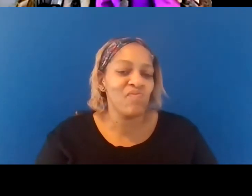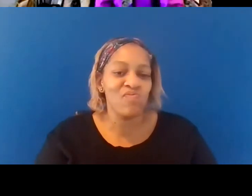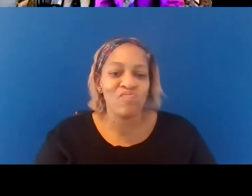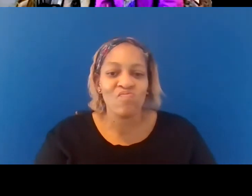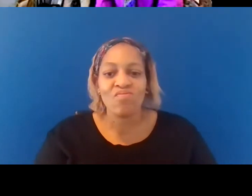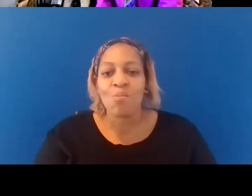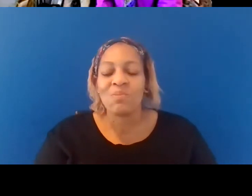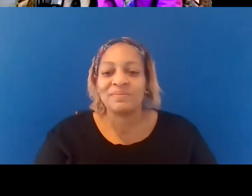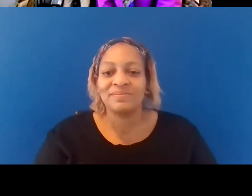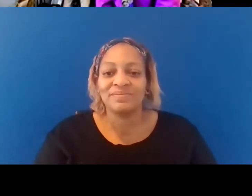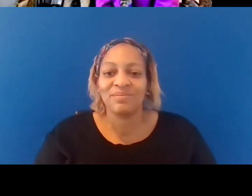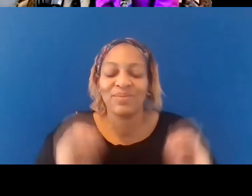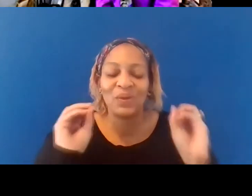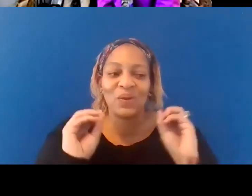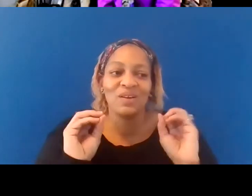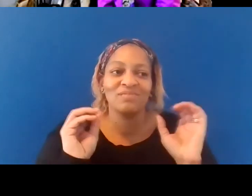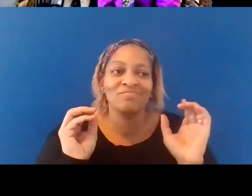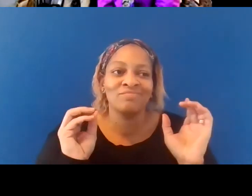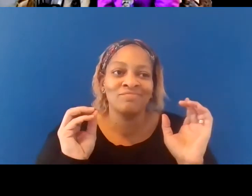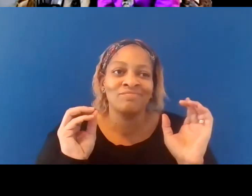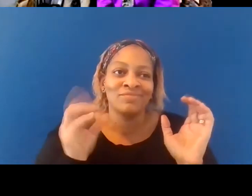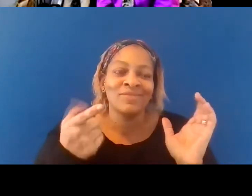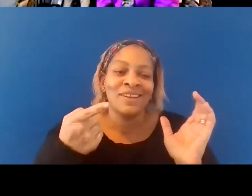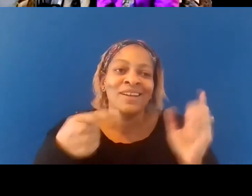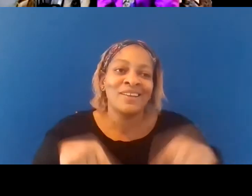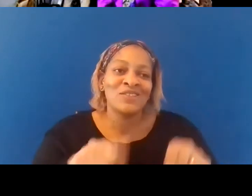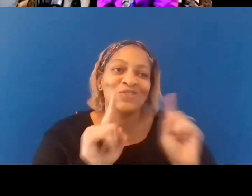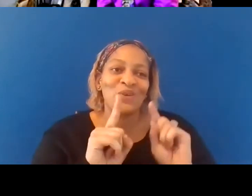And while Tracy said prayer works and